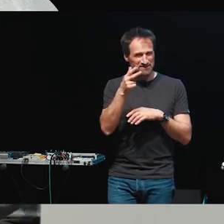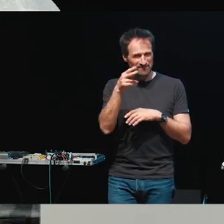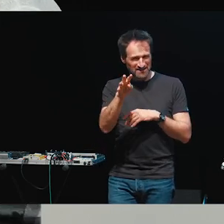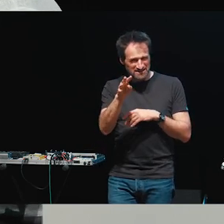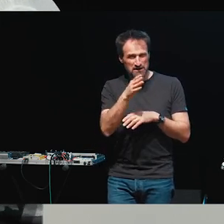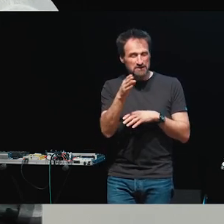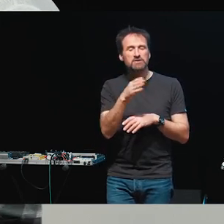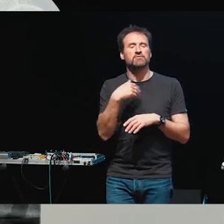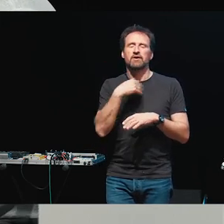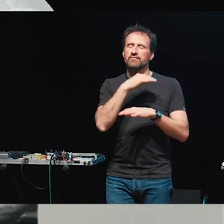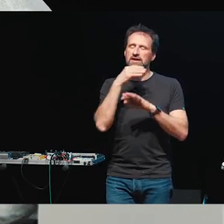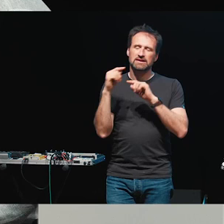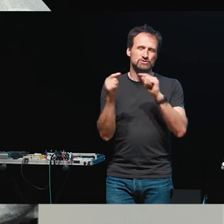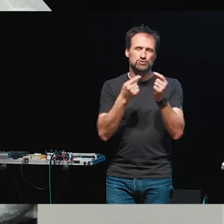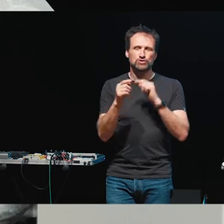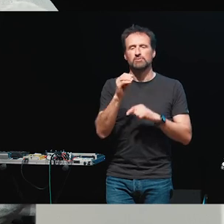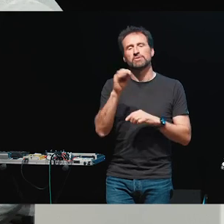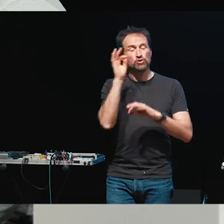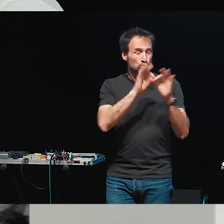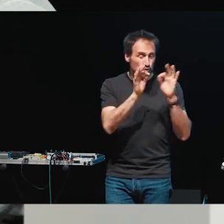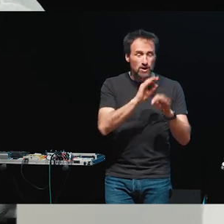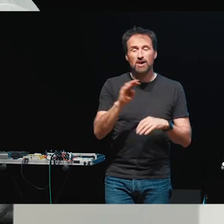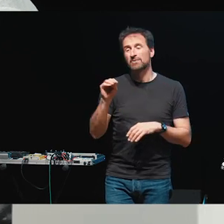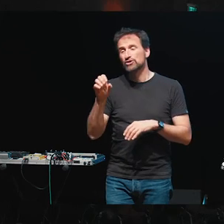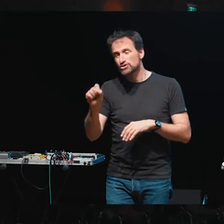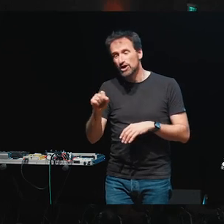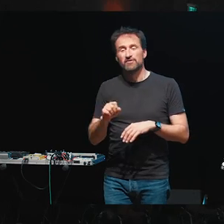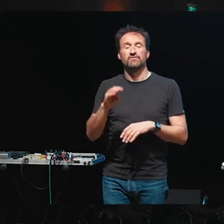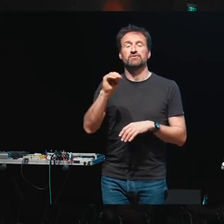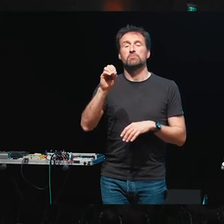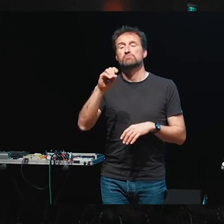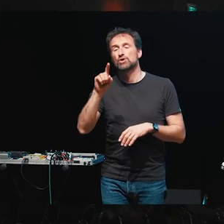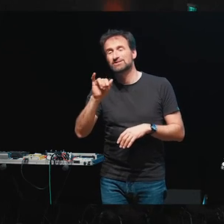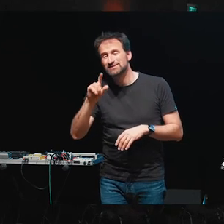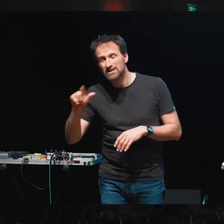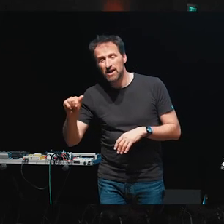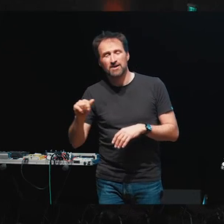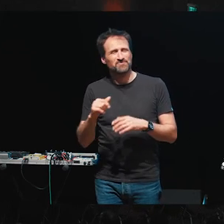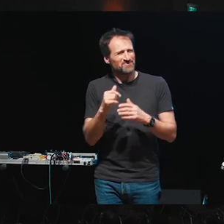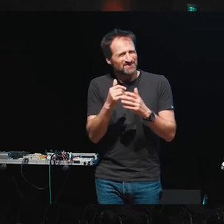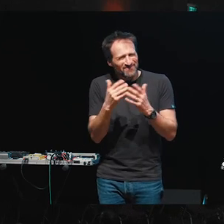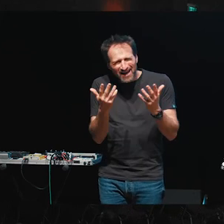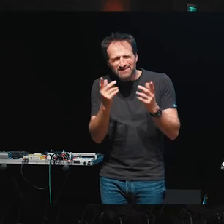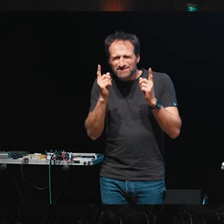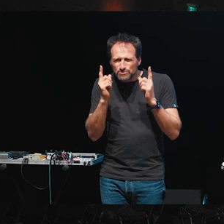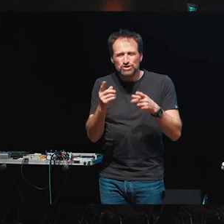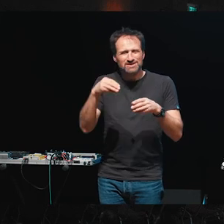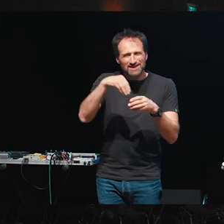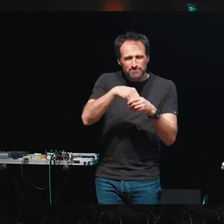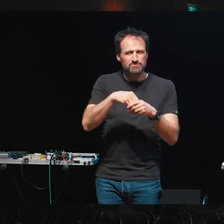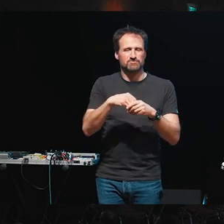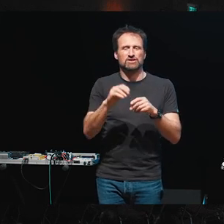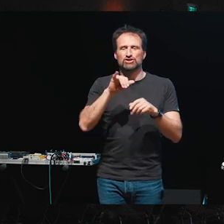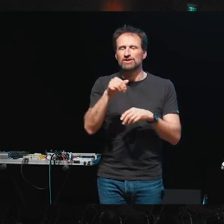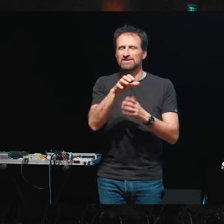with Google and Microsoft and Mozilla about what should be in the JavaScript Internationalization Standard